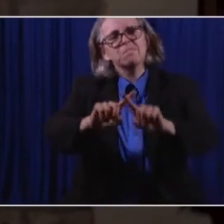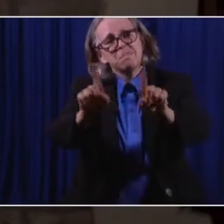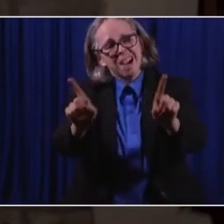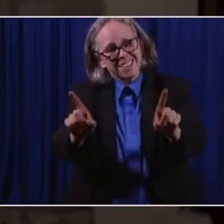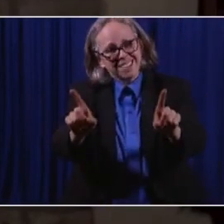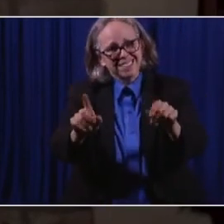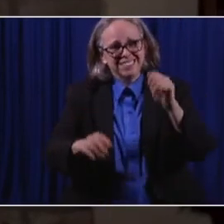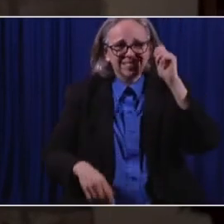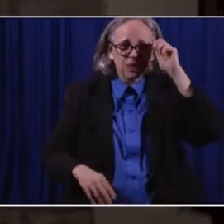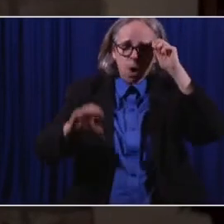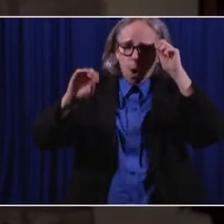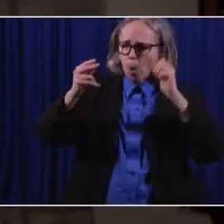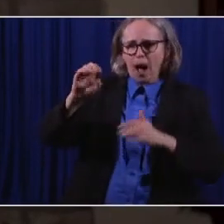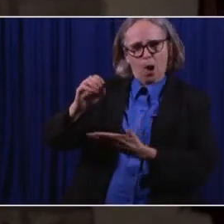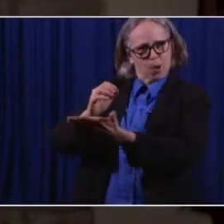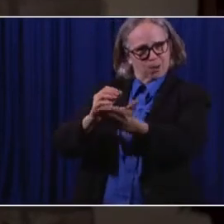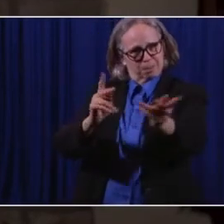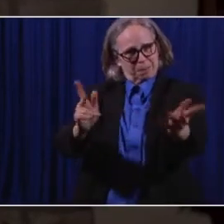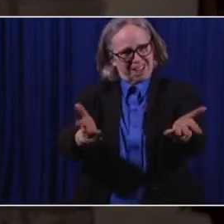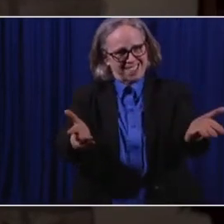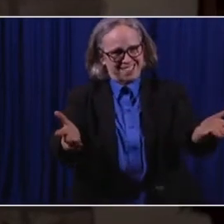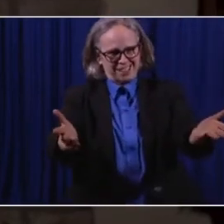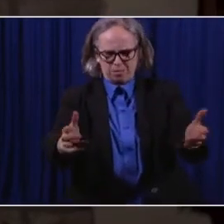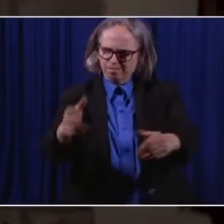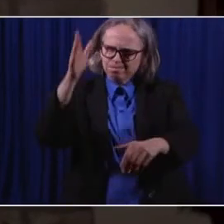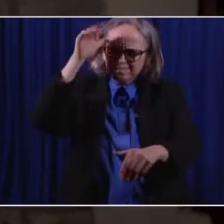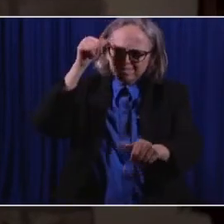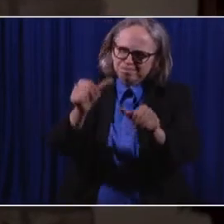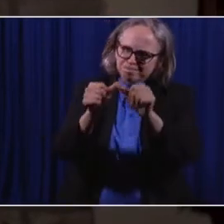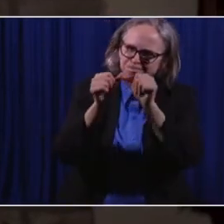what we do best. Think of a football team.